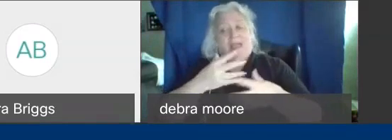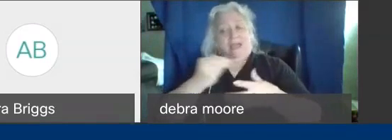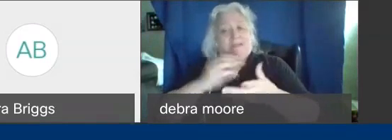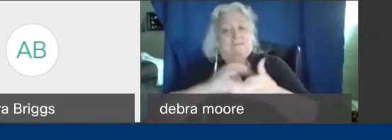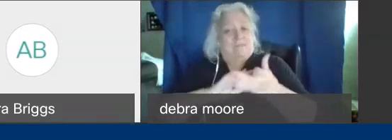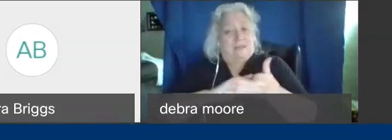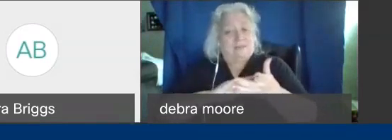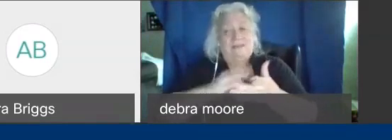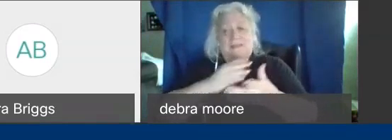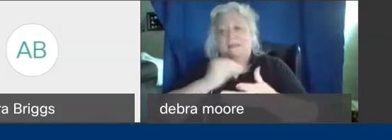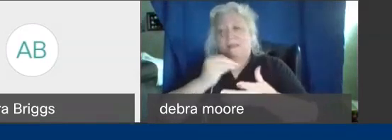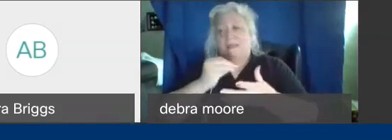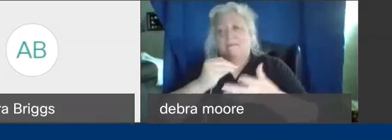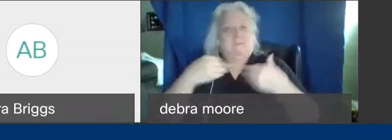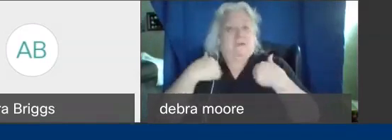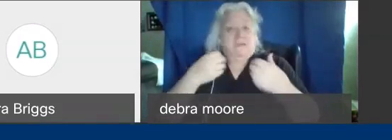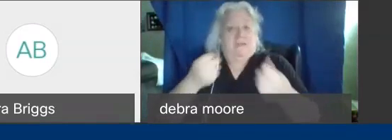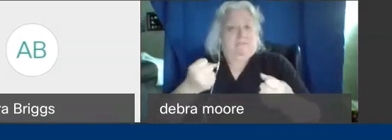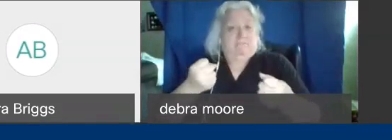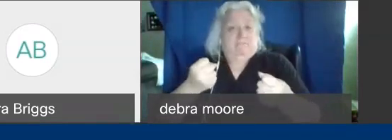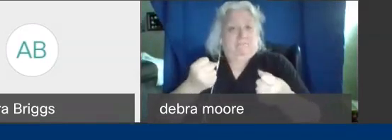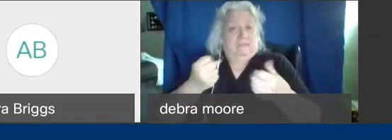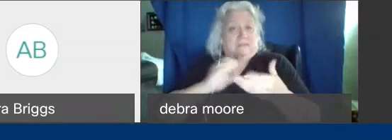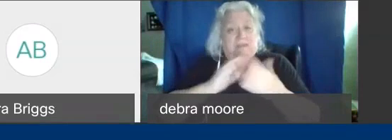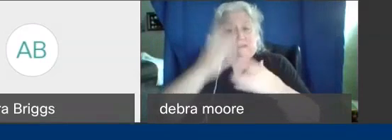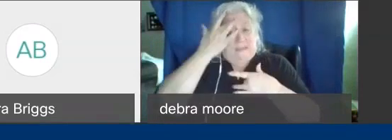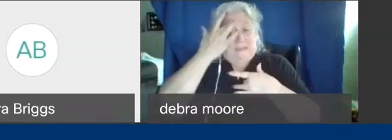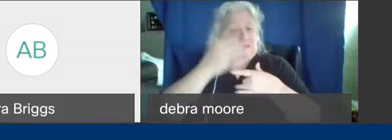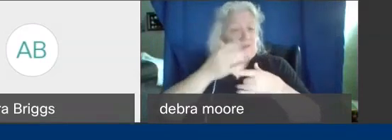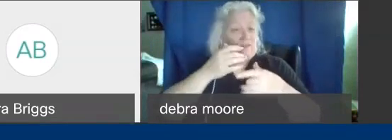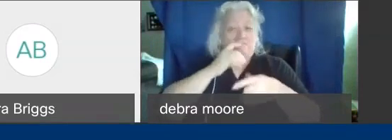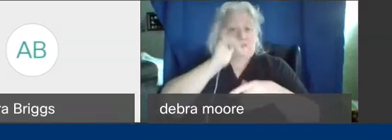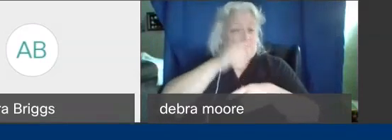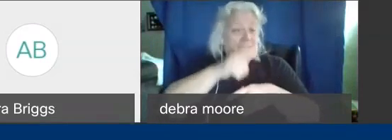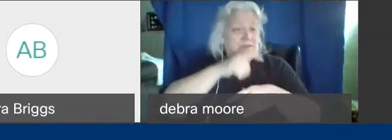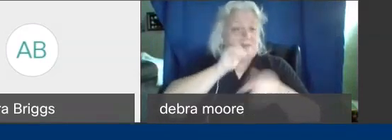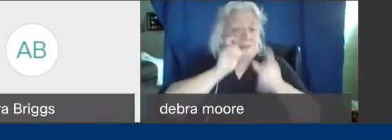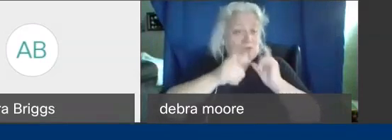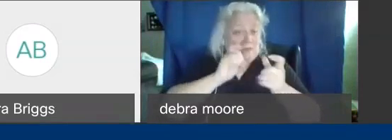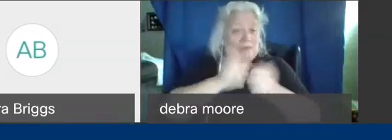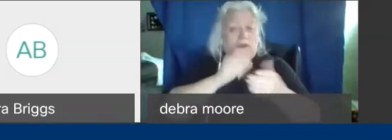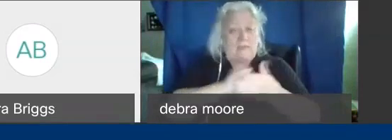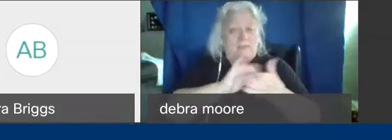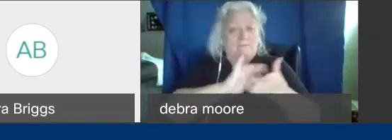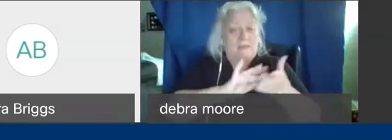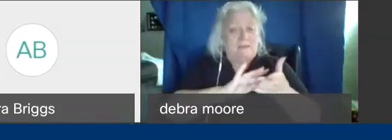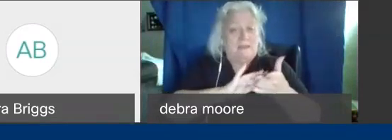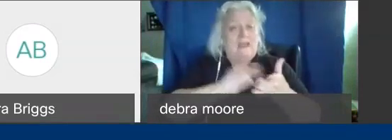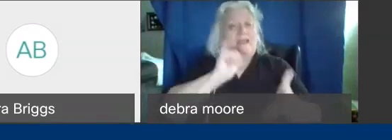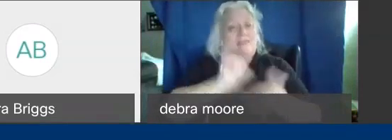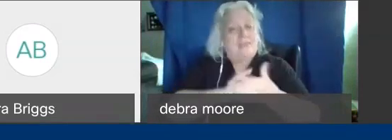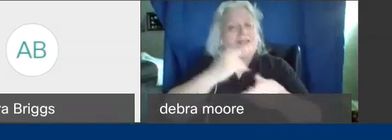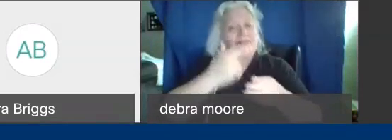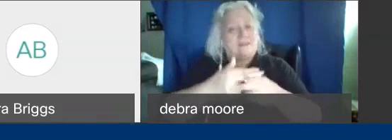you are on a medication that you're not supposed to be drinking with, that would be considered a high risk drinking,